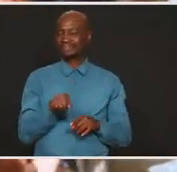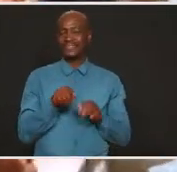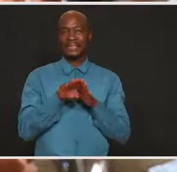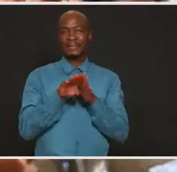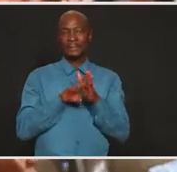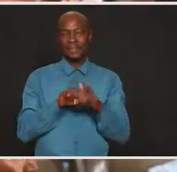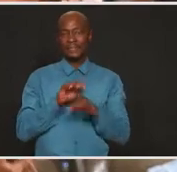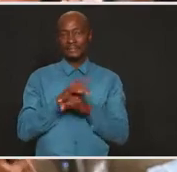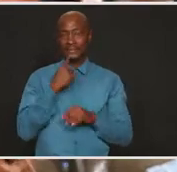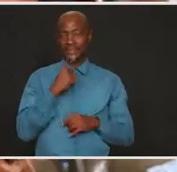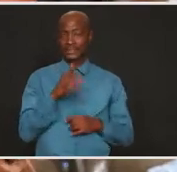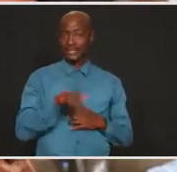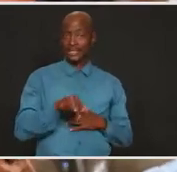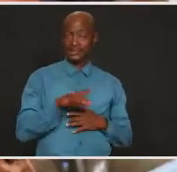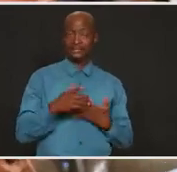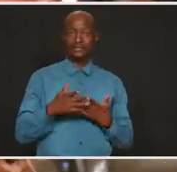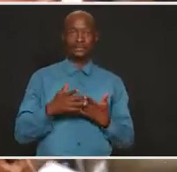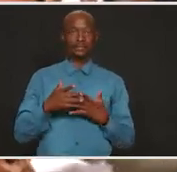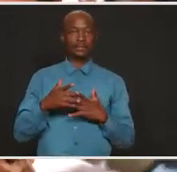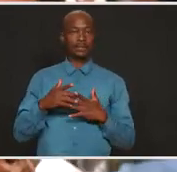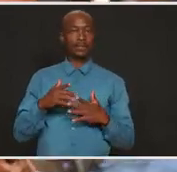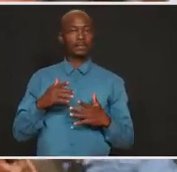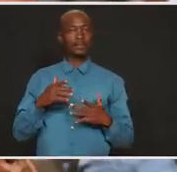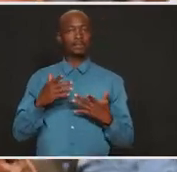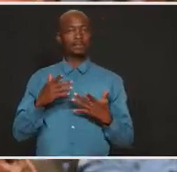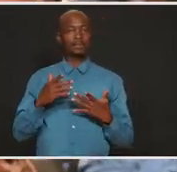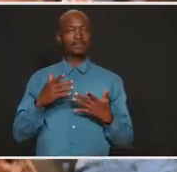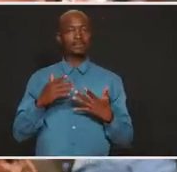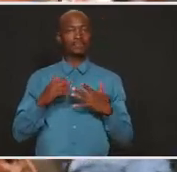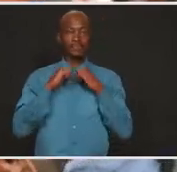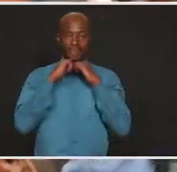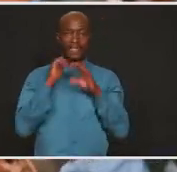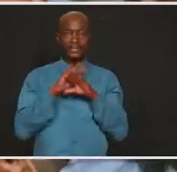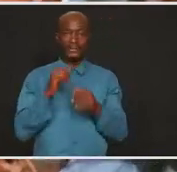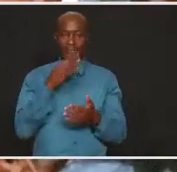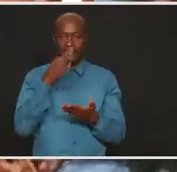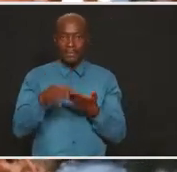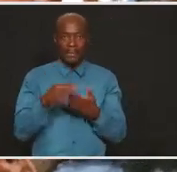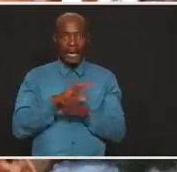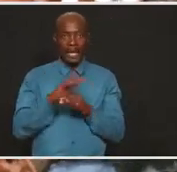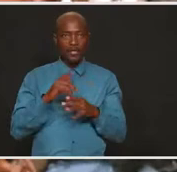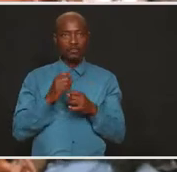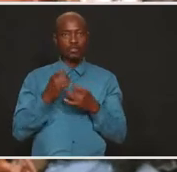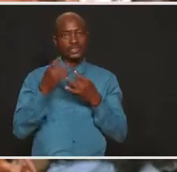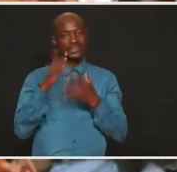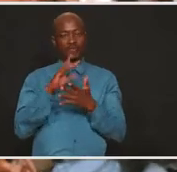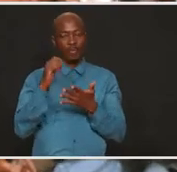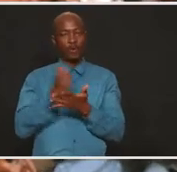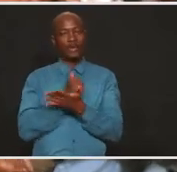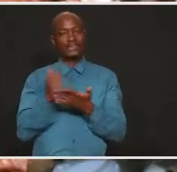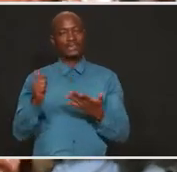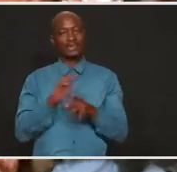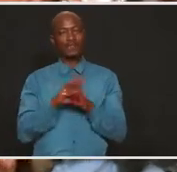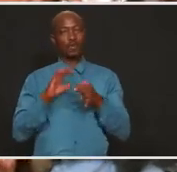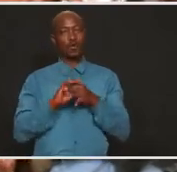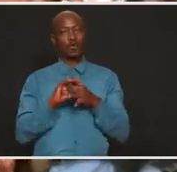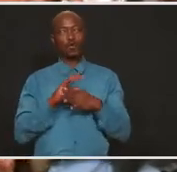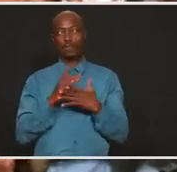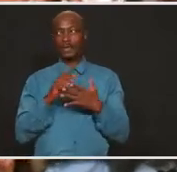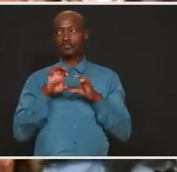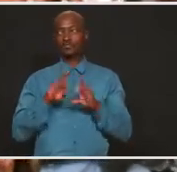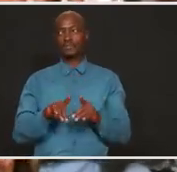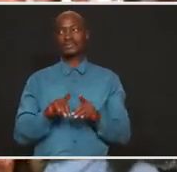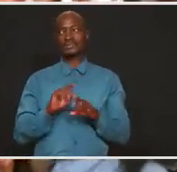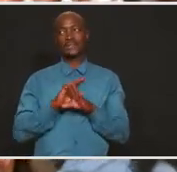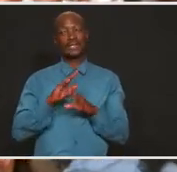states that parents must apply and not just inform or register for home education and that it is for the head of